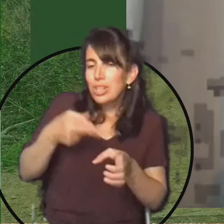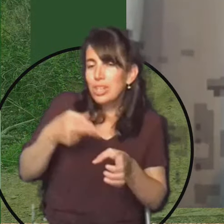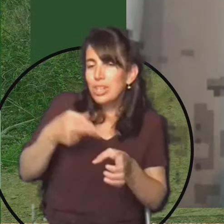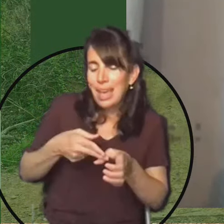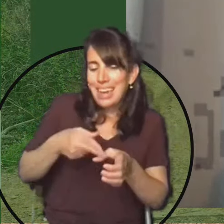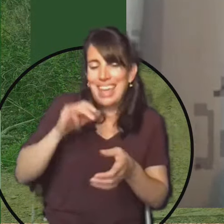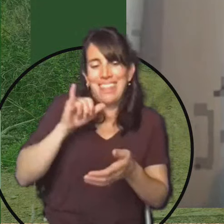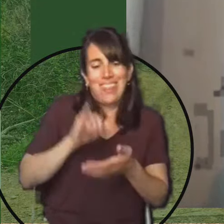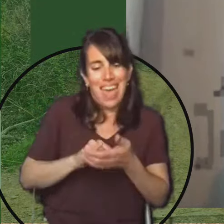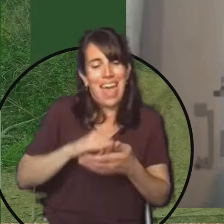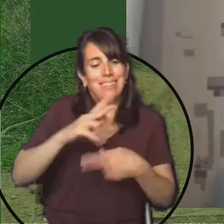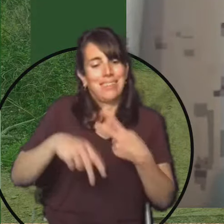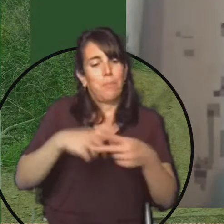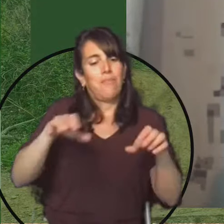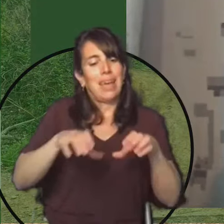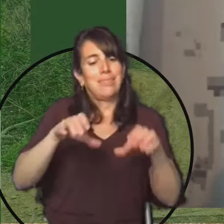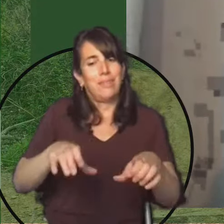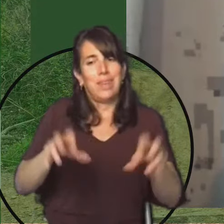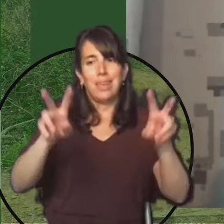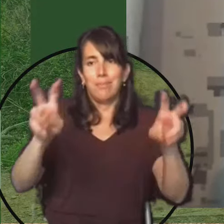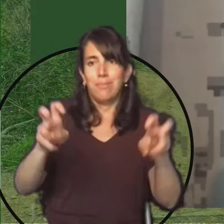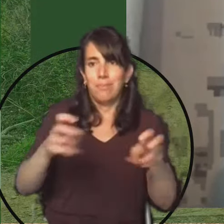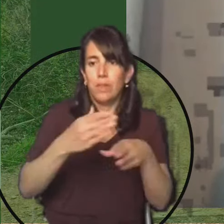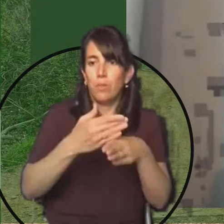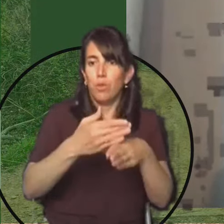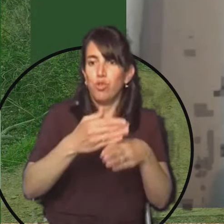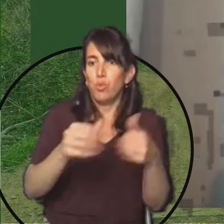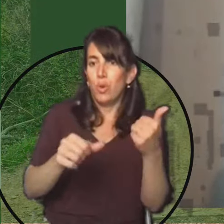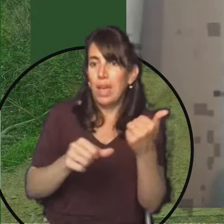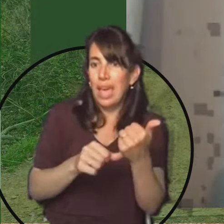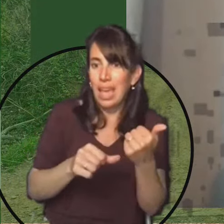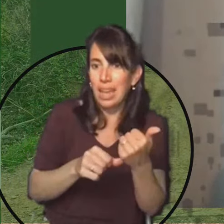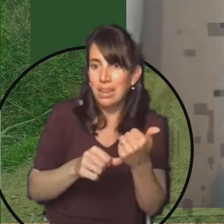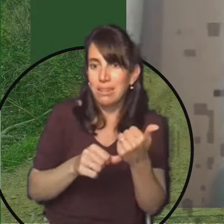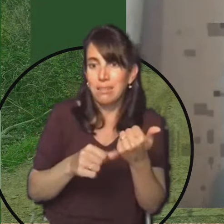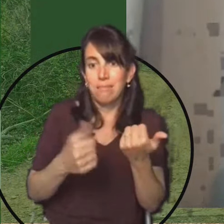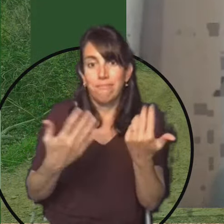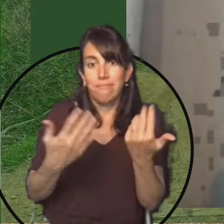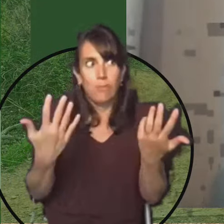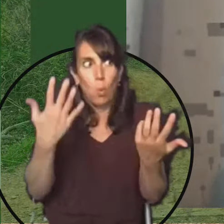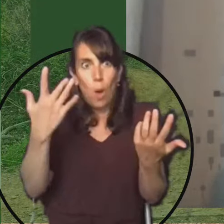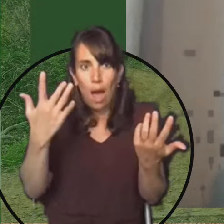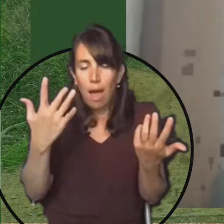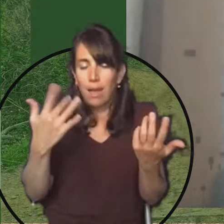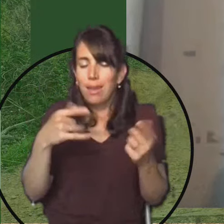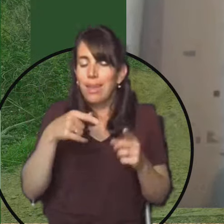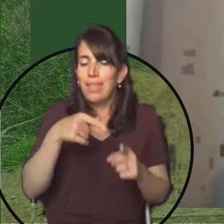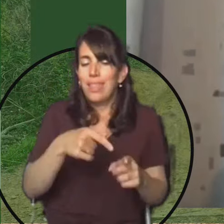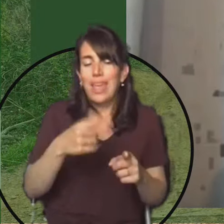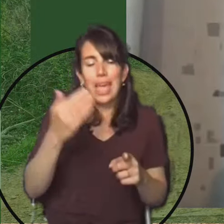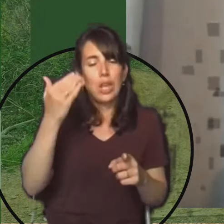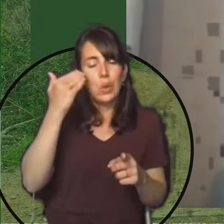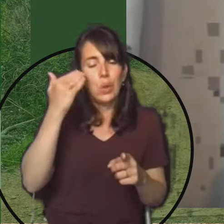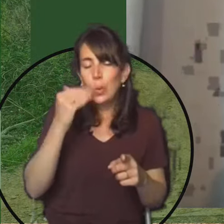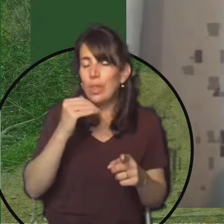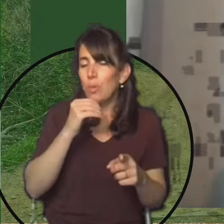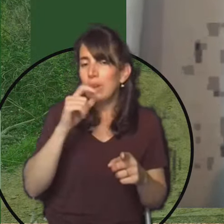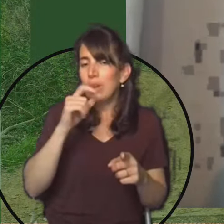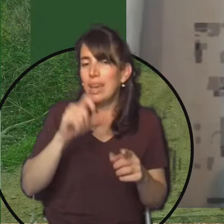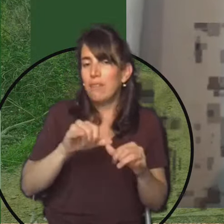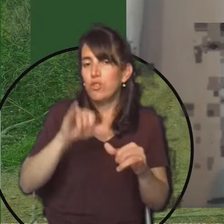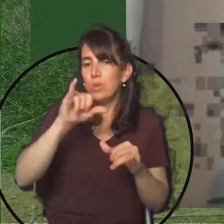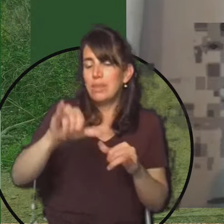in the activities of the civil rights movement because they were assured that they wouldn't have to spend overnights in jail, in